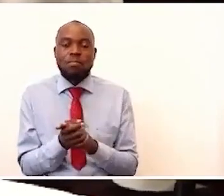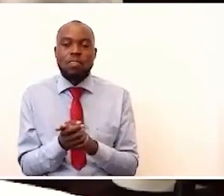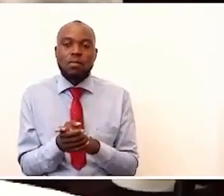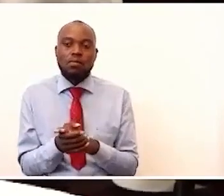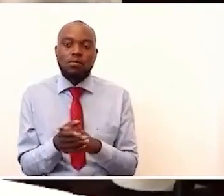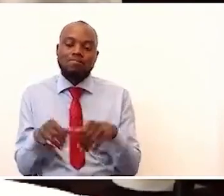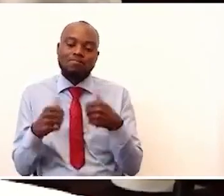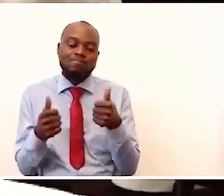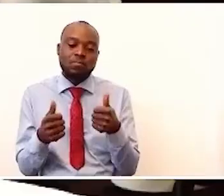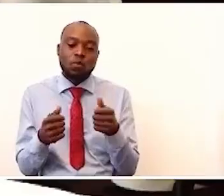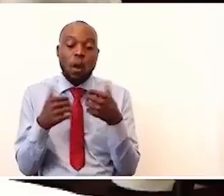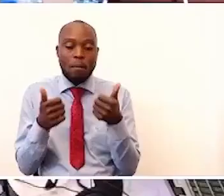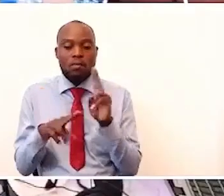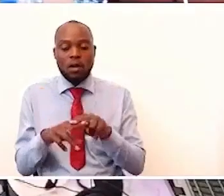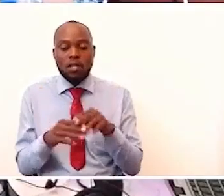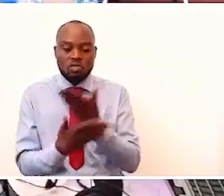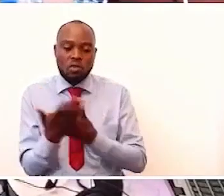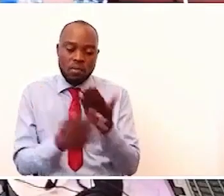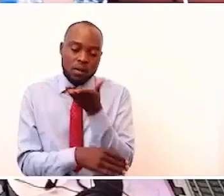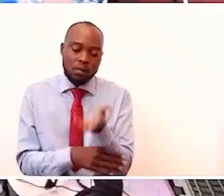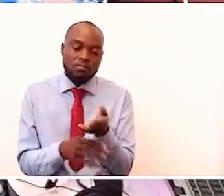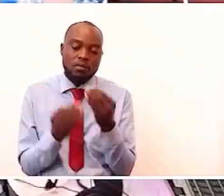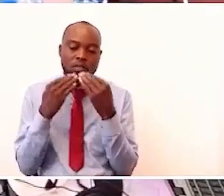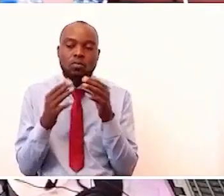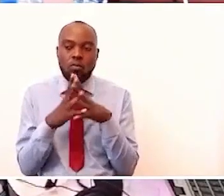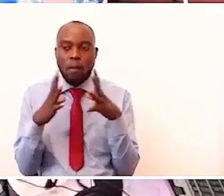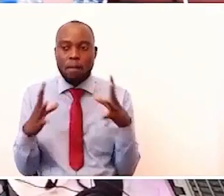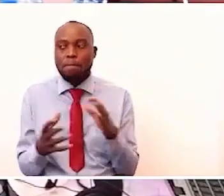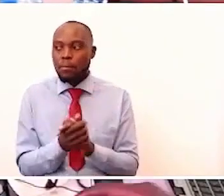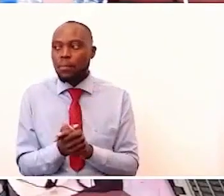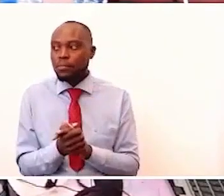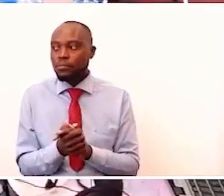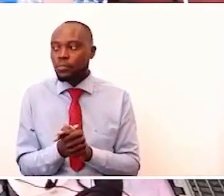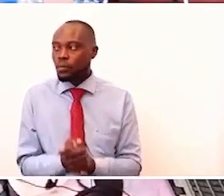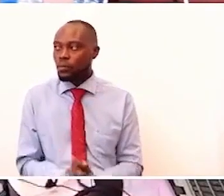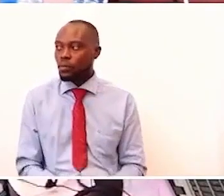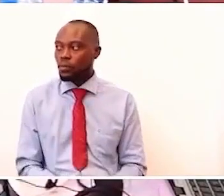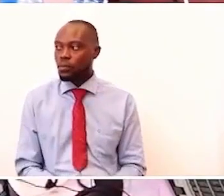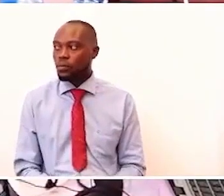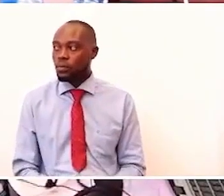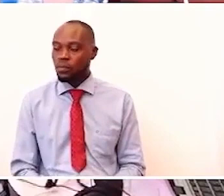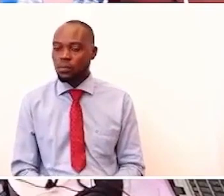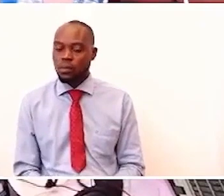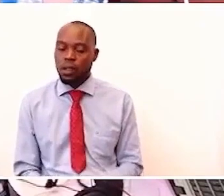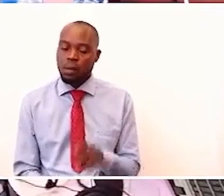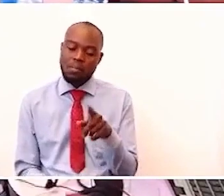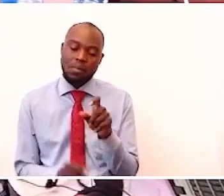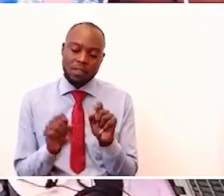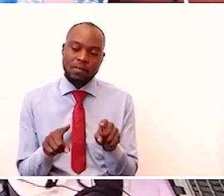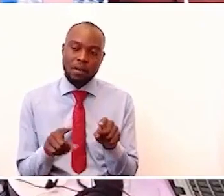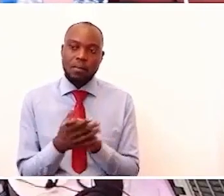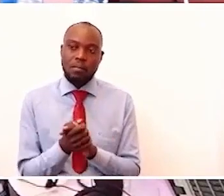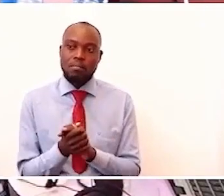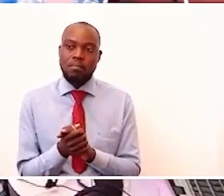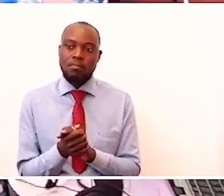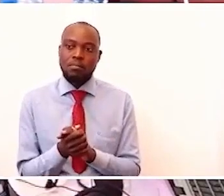have those discussions. Thank you. Thank you very much. I think I'll come back to the floor and maybe just start with some initial reactions